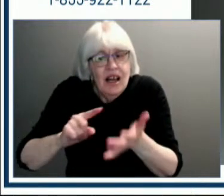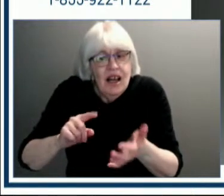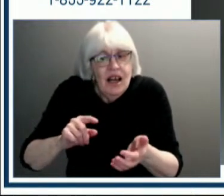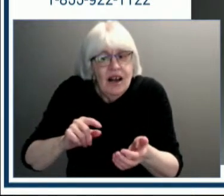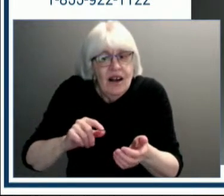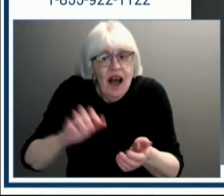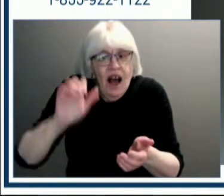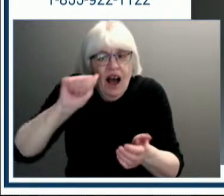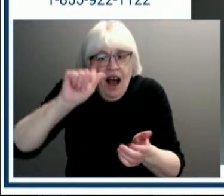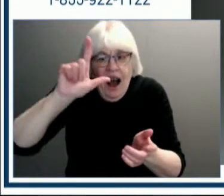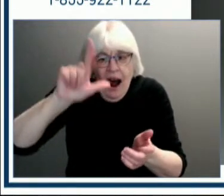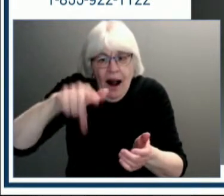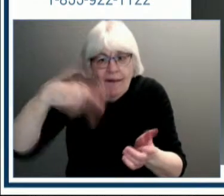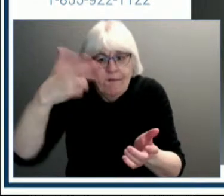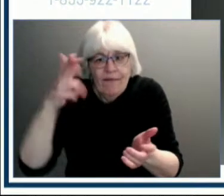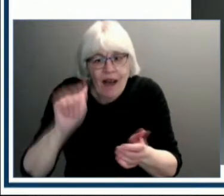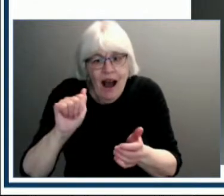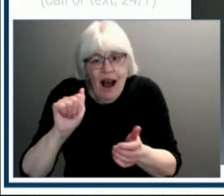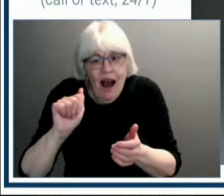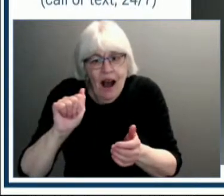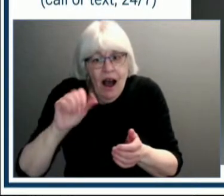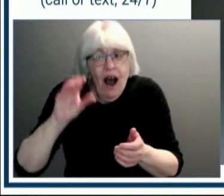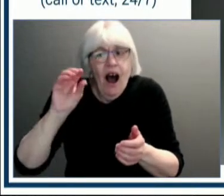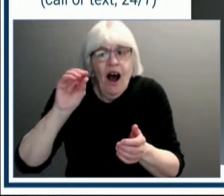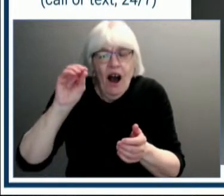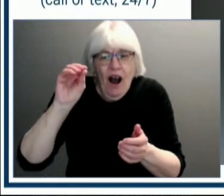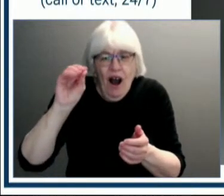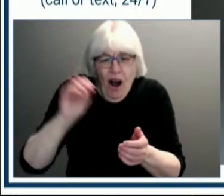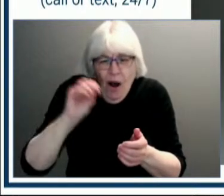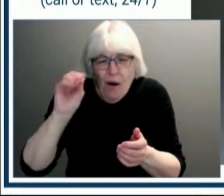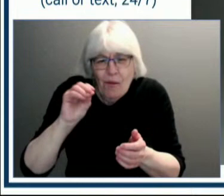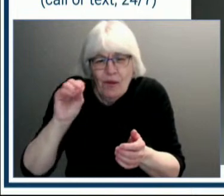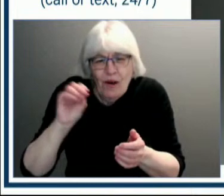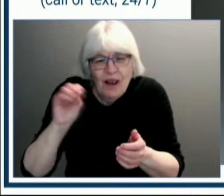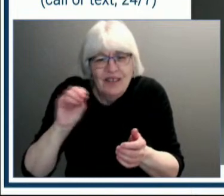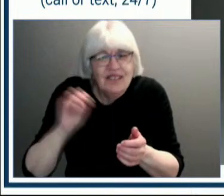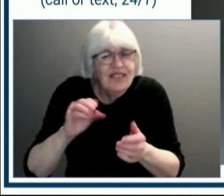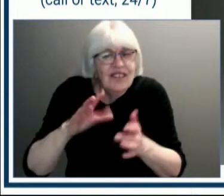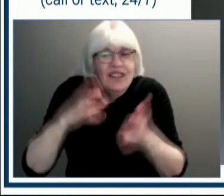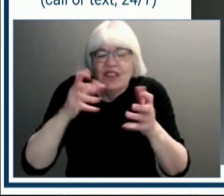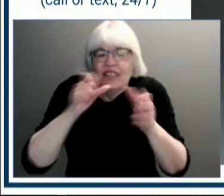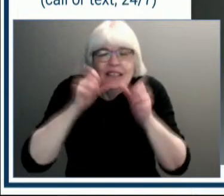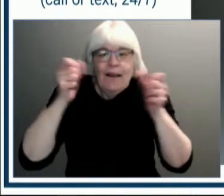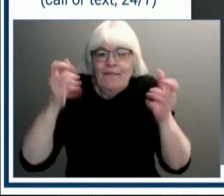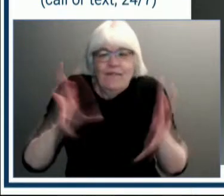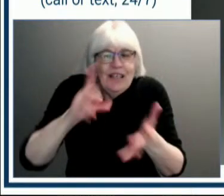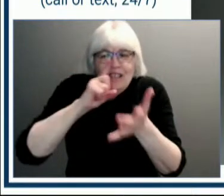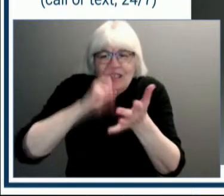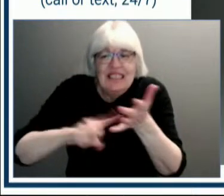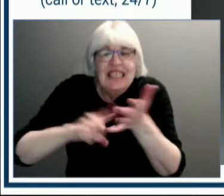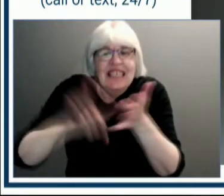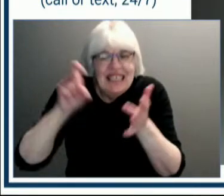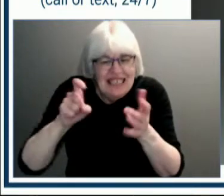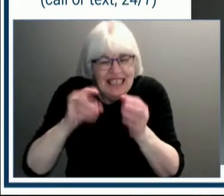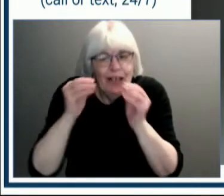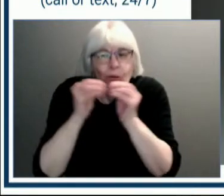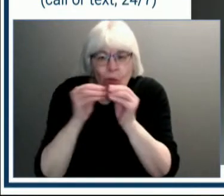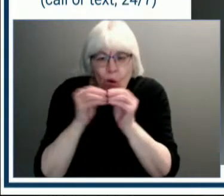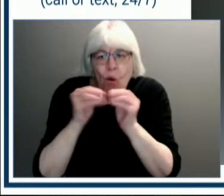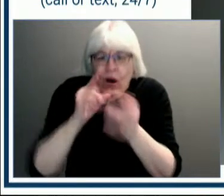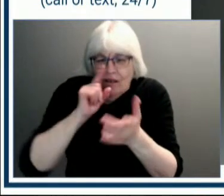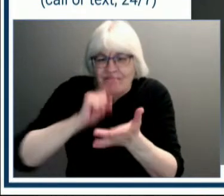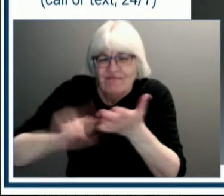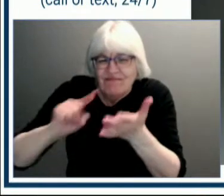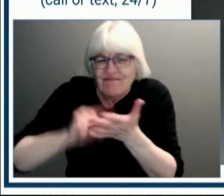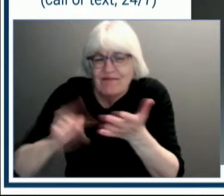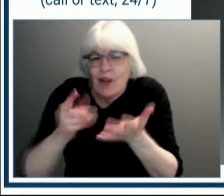it's still a research tool that has yet to be validated in many ways. So we continue to have conversations with the researchers, but